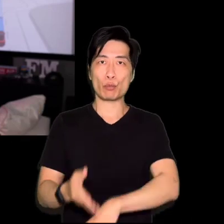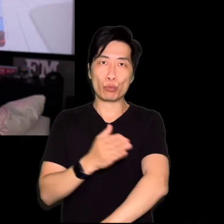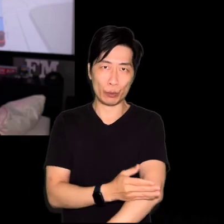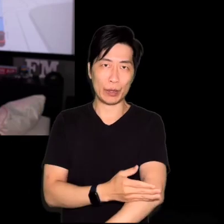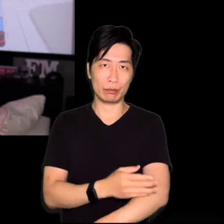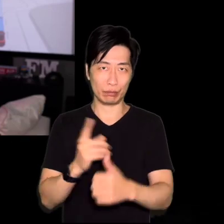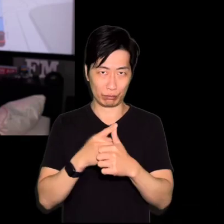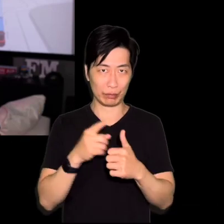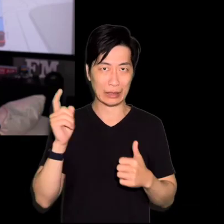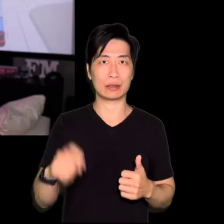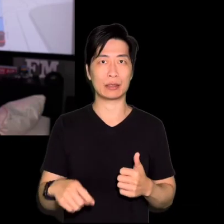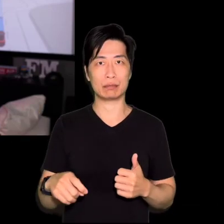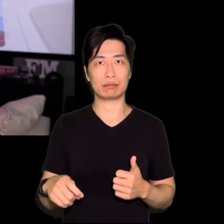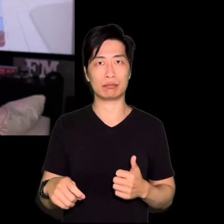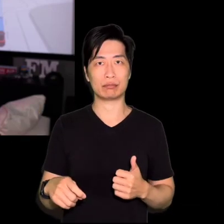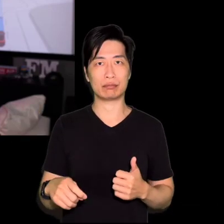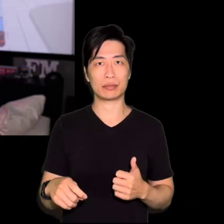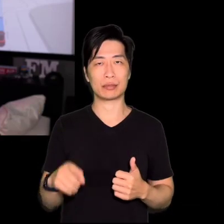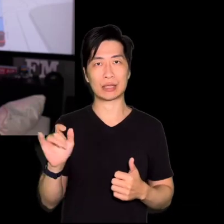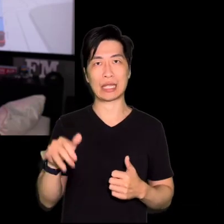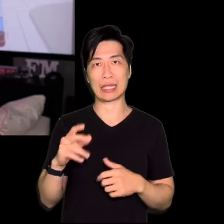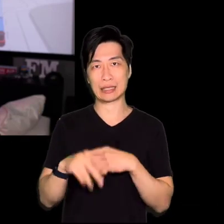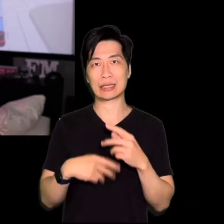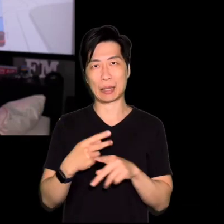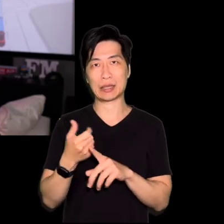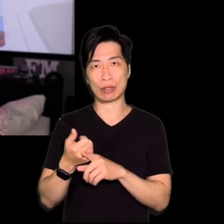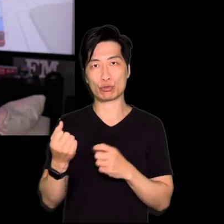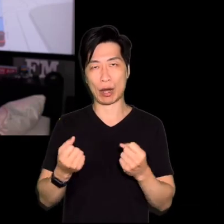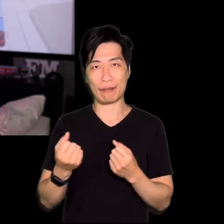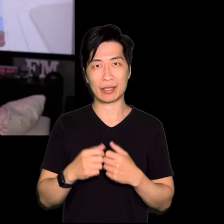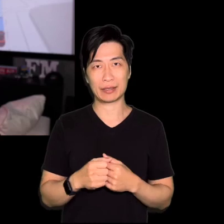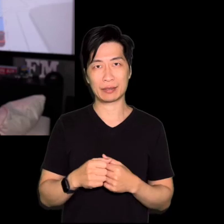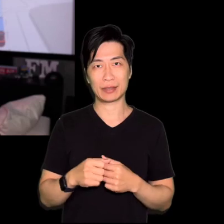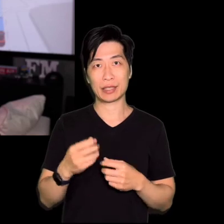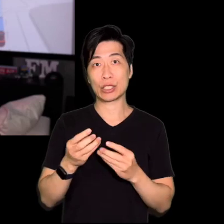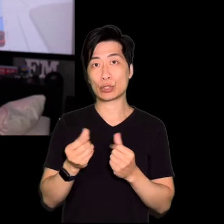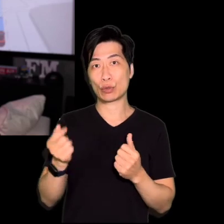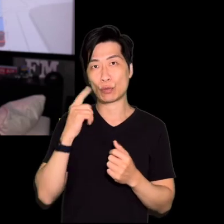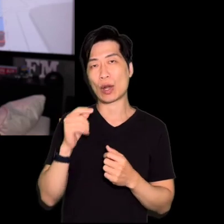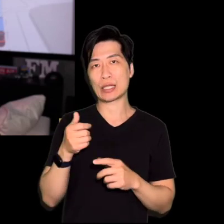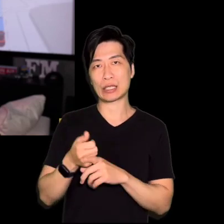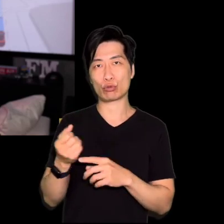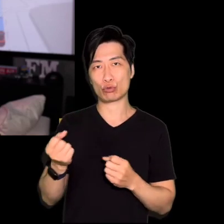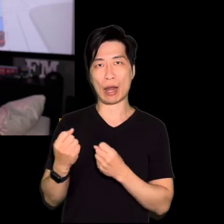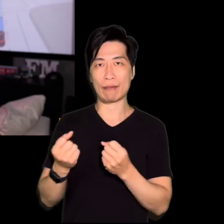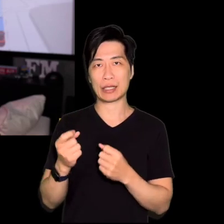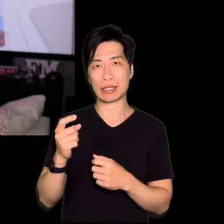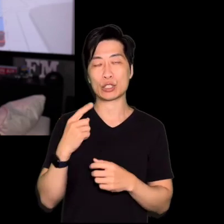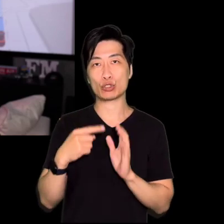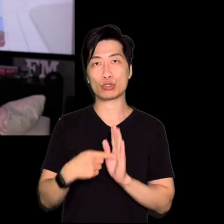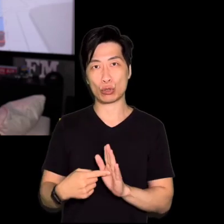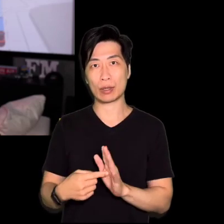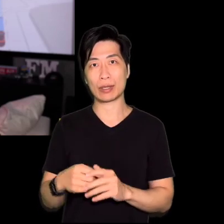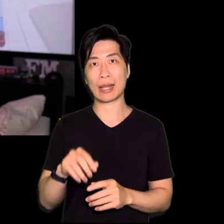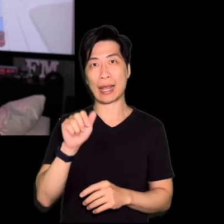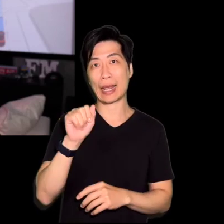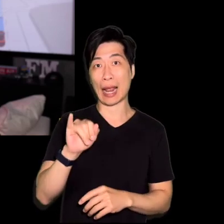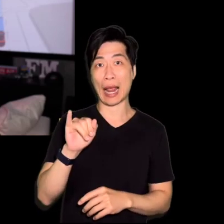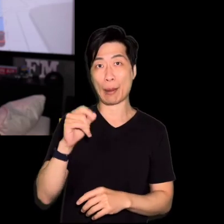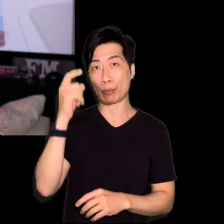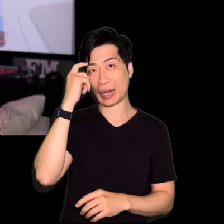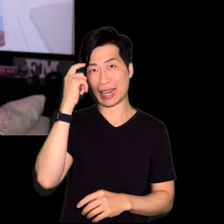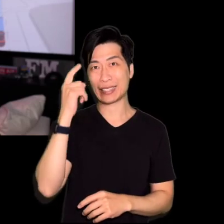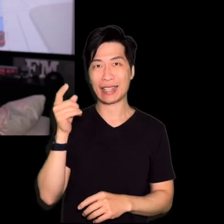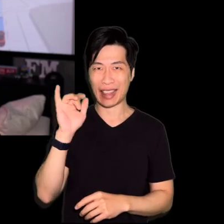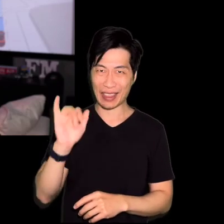improvements with this type of self-driving, this solution for self-driving, that shows that the AI brain